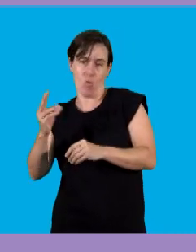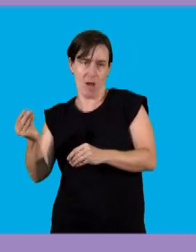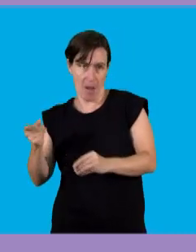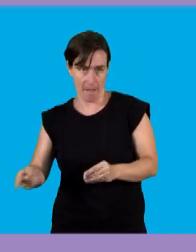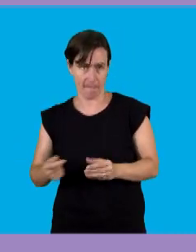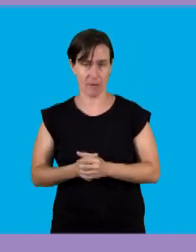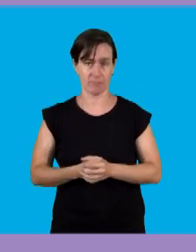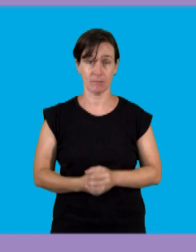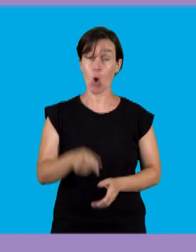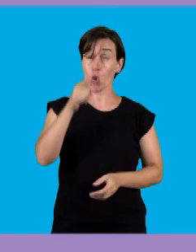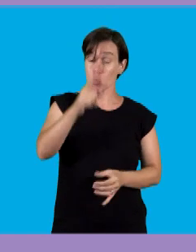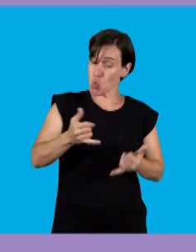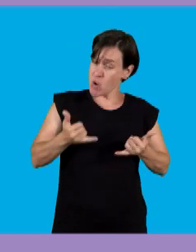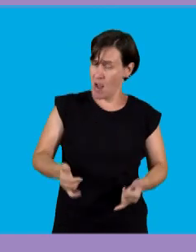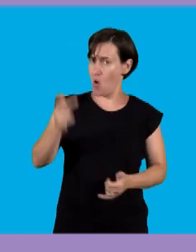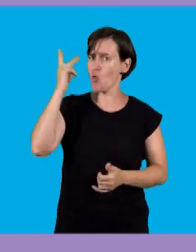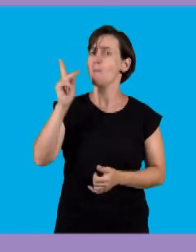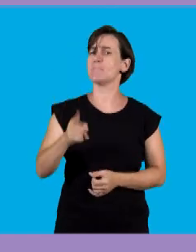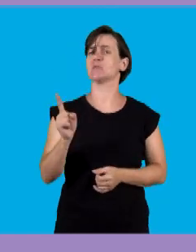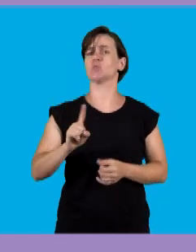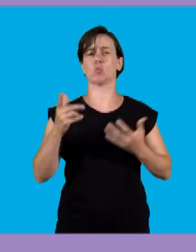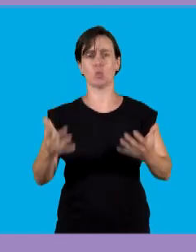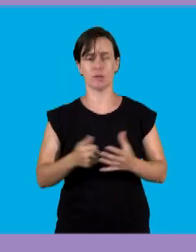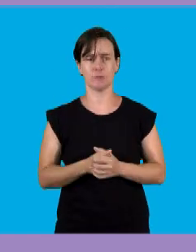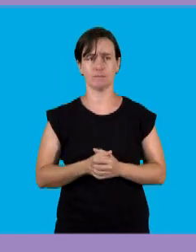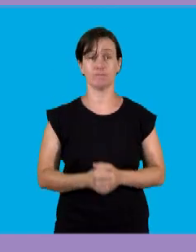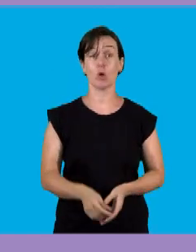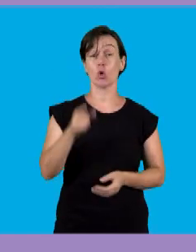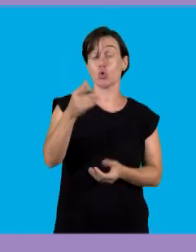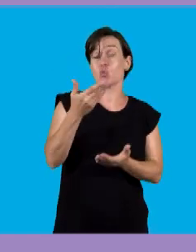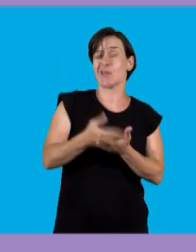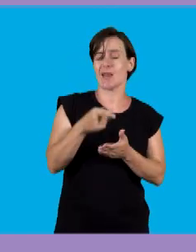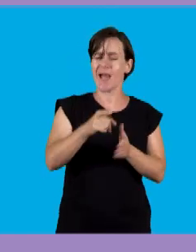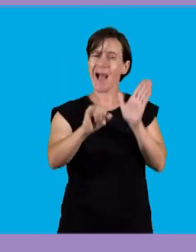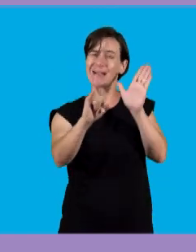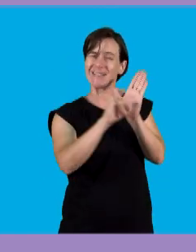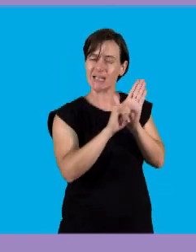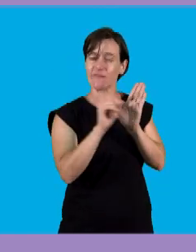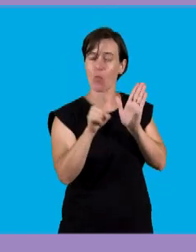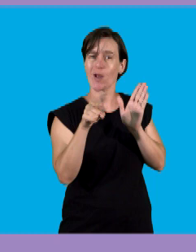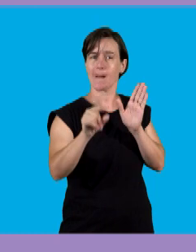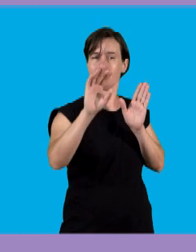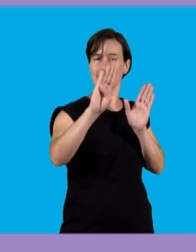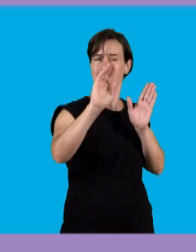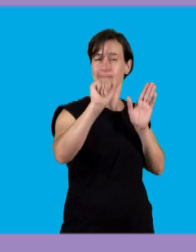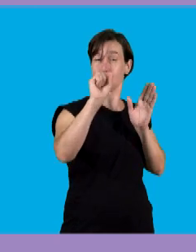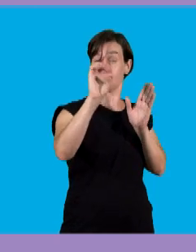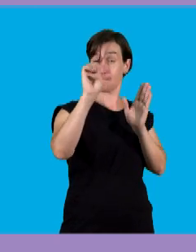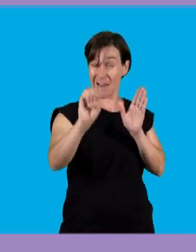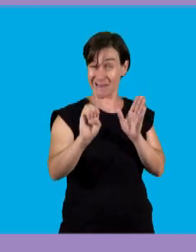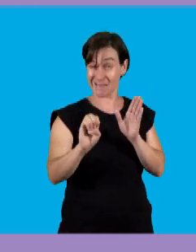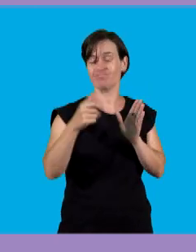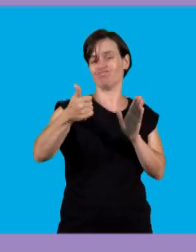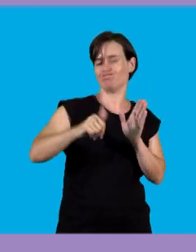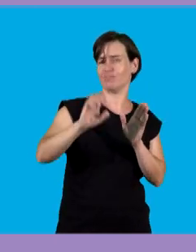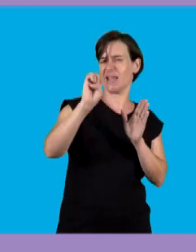have for this lesson. So you must be able to identify the base and the exponent in